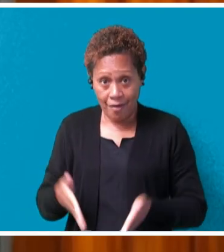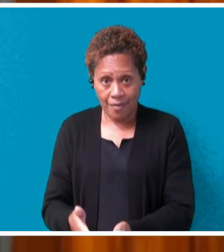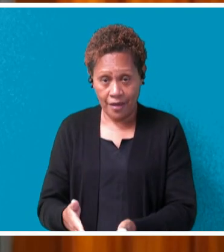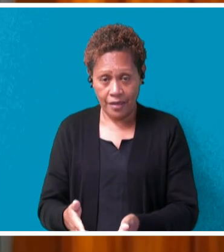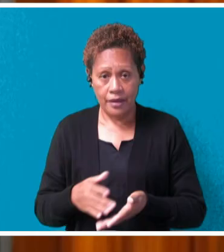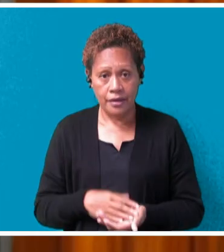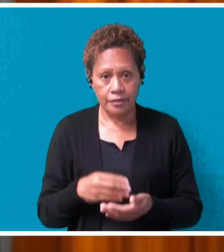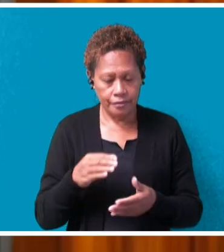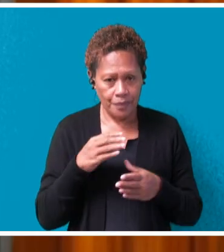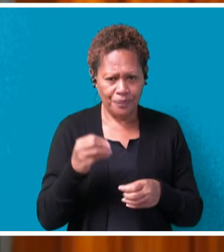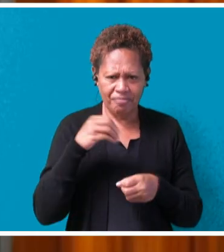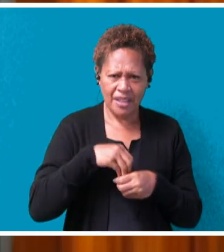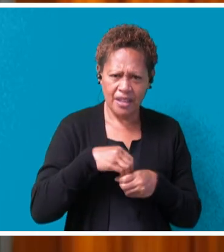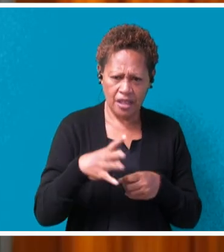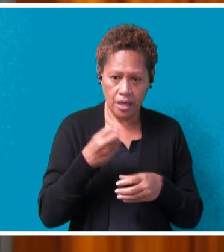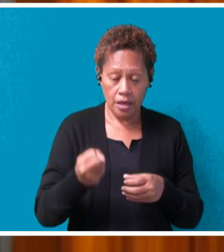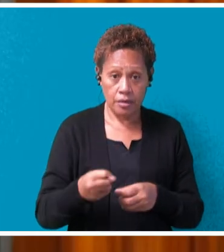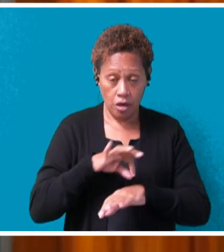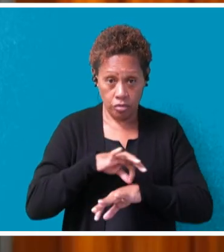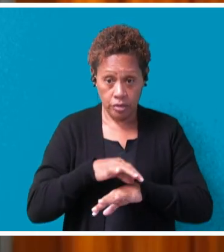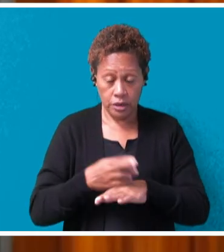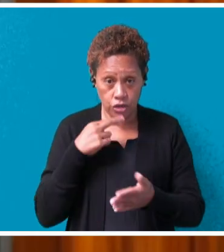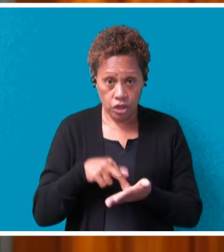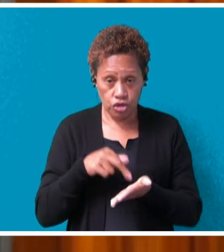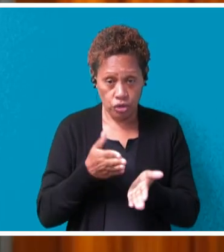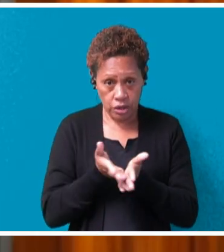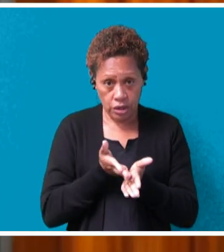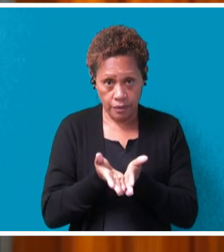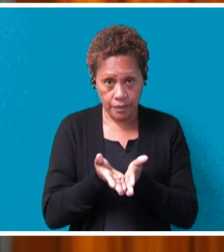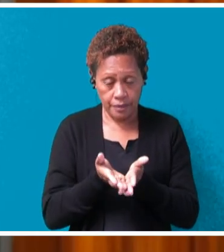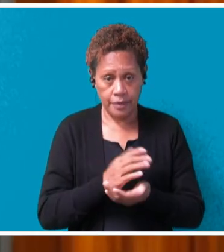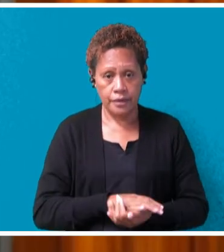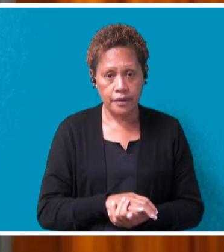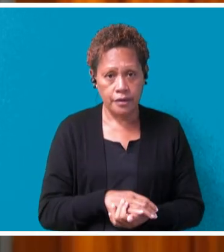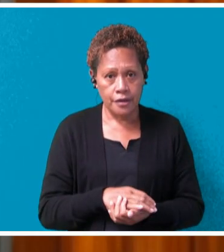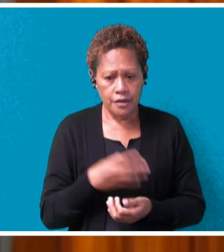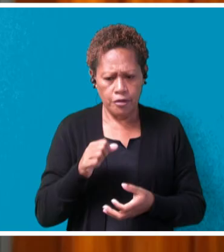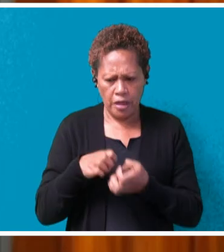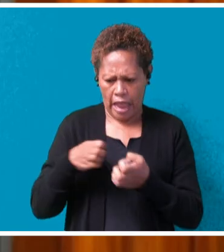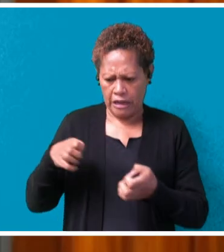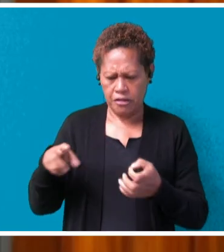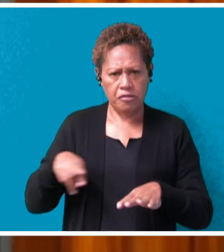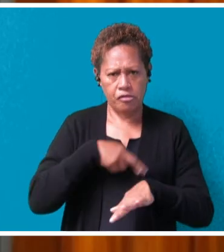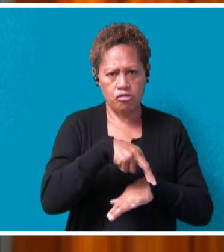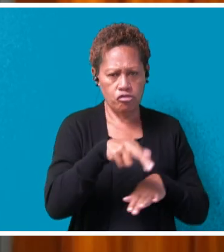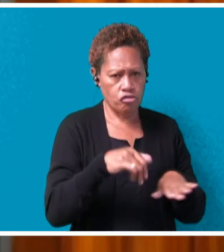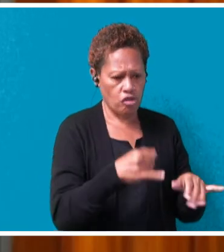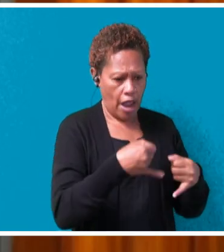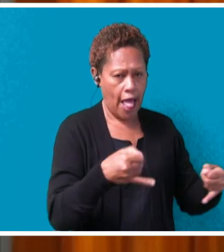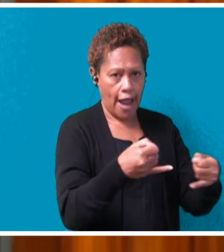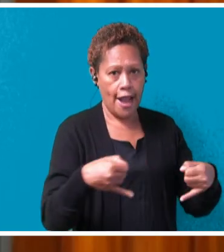includes expanding hospital-based registration services, extending outreach to rural and maritime